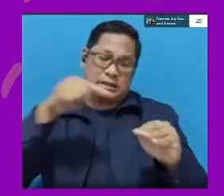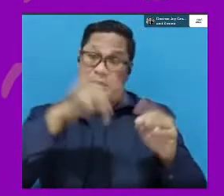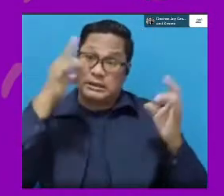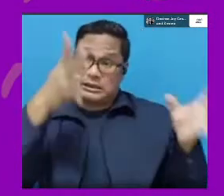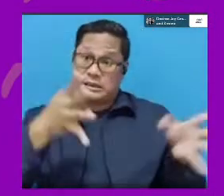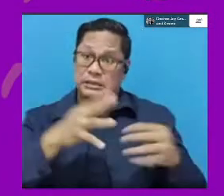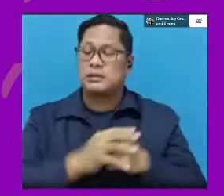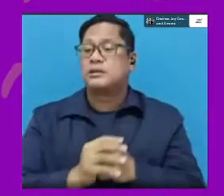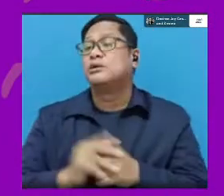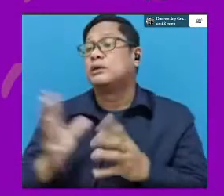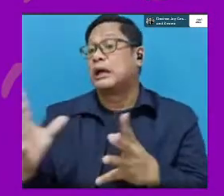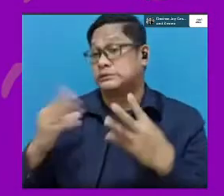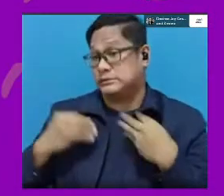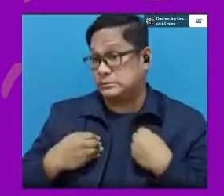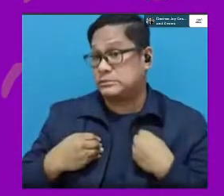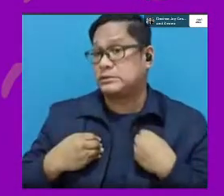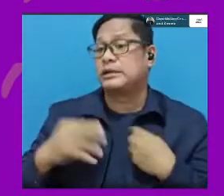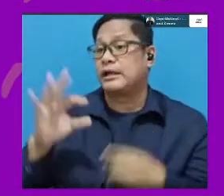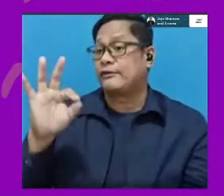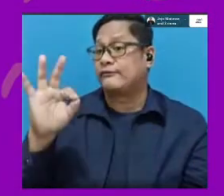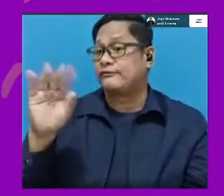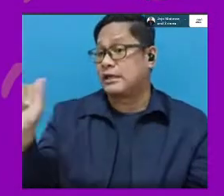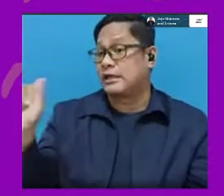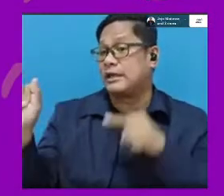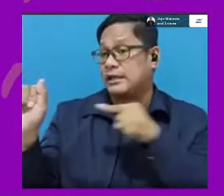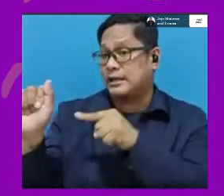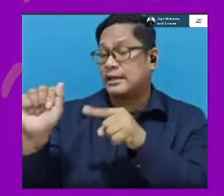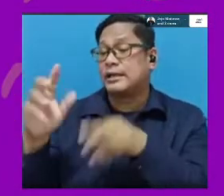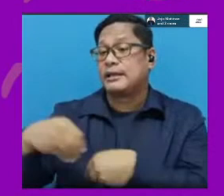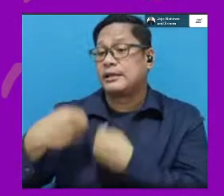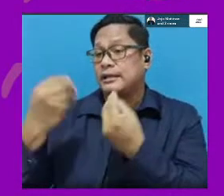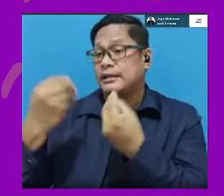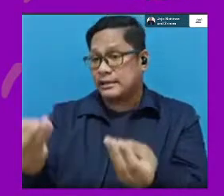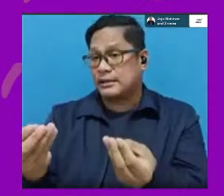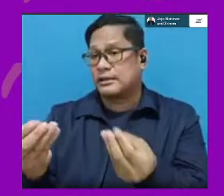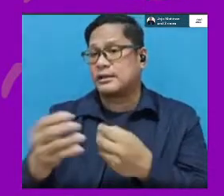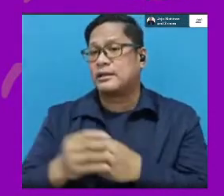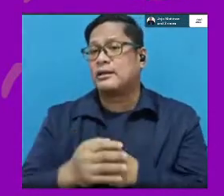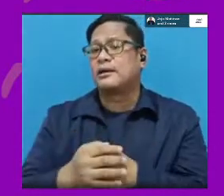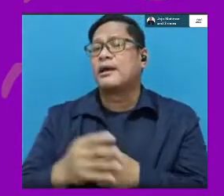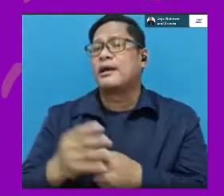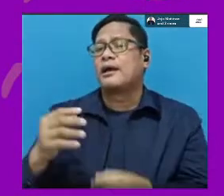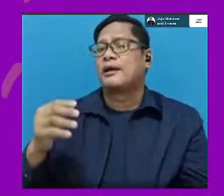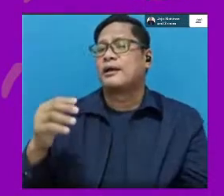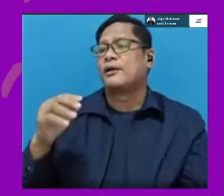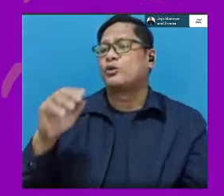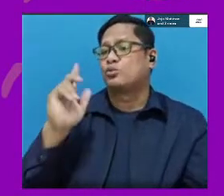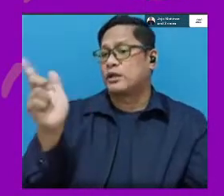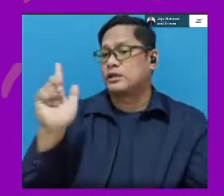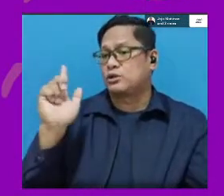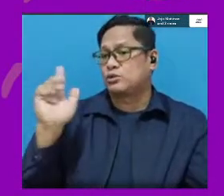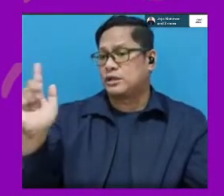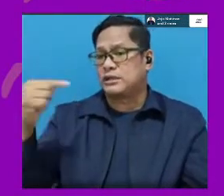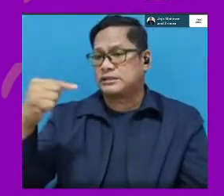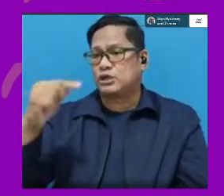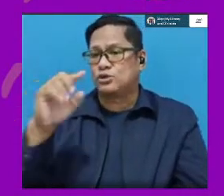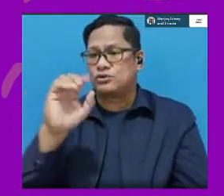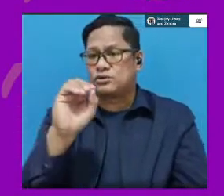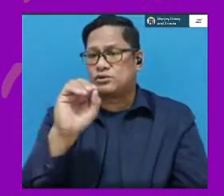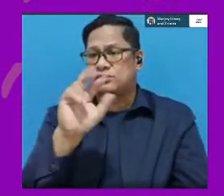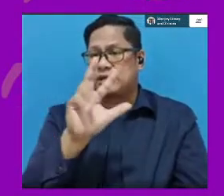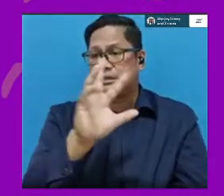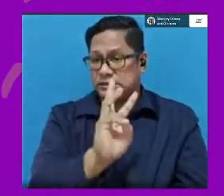this, the FDA issued later the FDA Circular number 2020-036, or